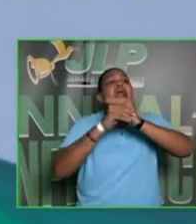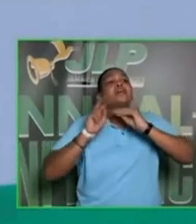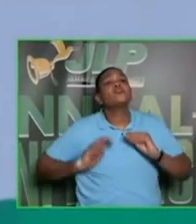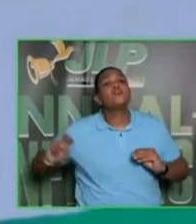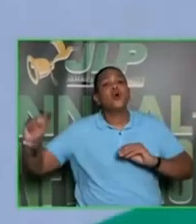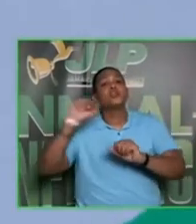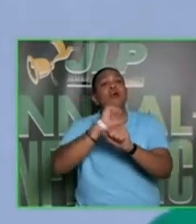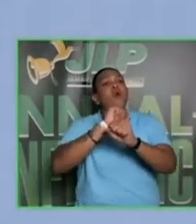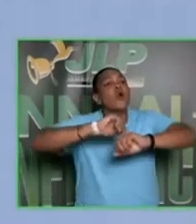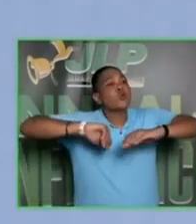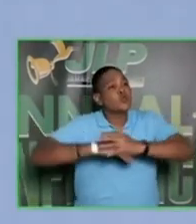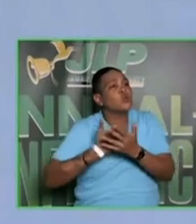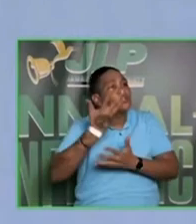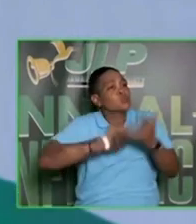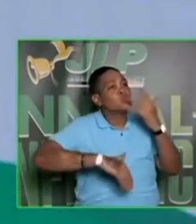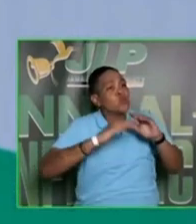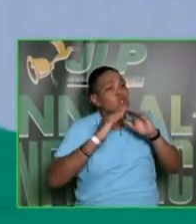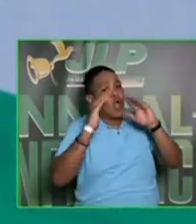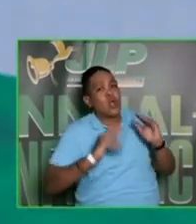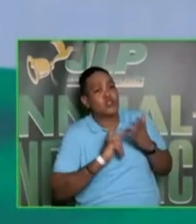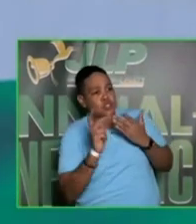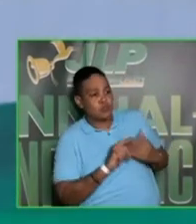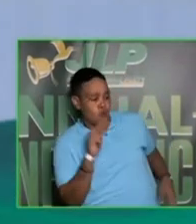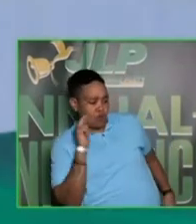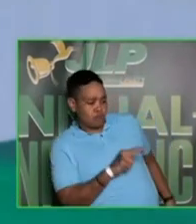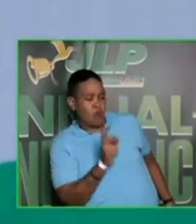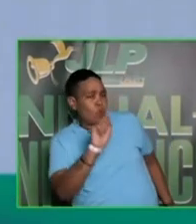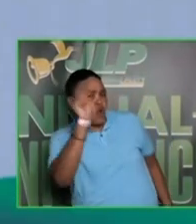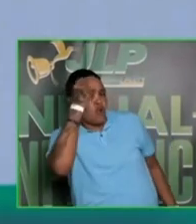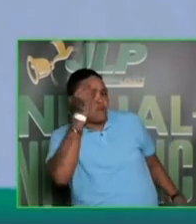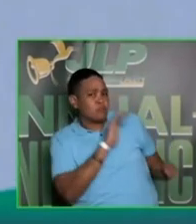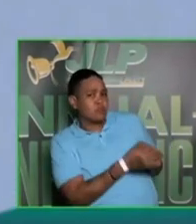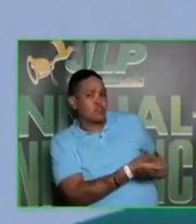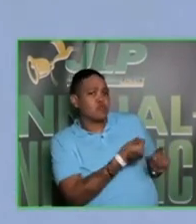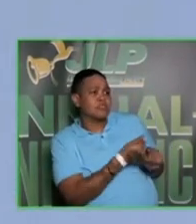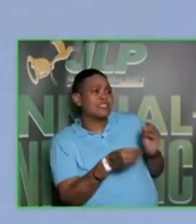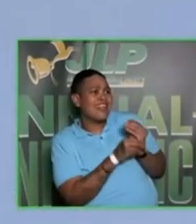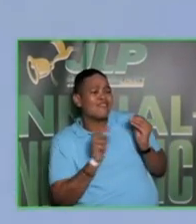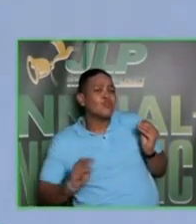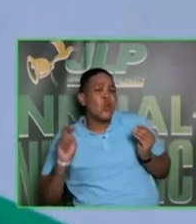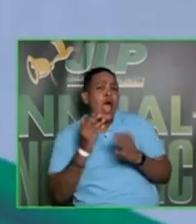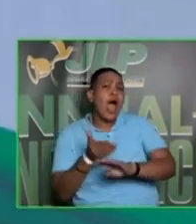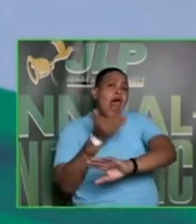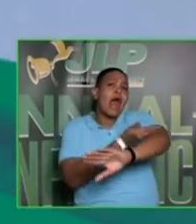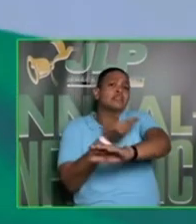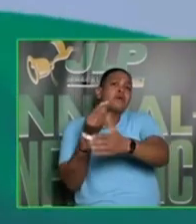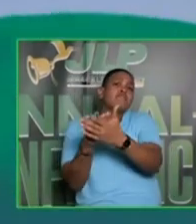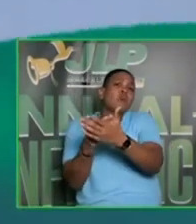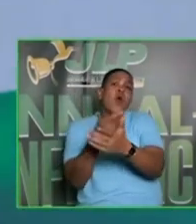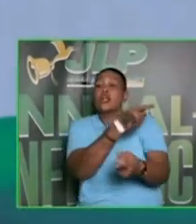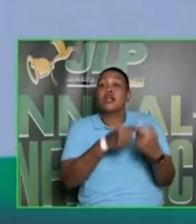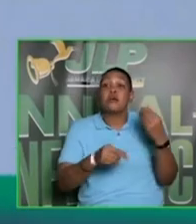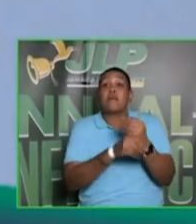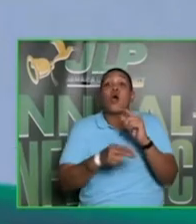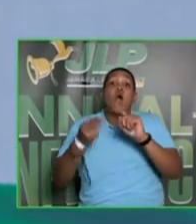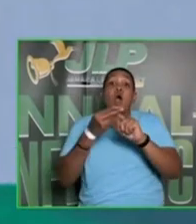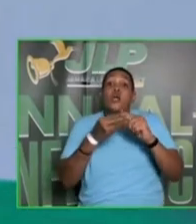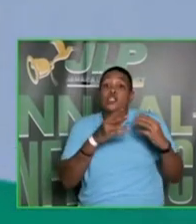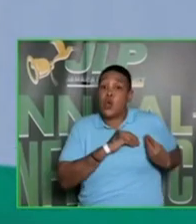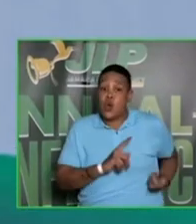Worker New Social Housing Program, where the government of Jamaica, through the Tourism Enhancement Fund and hotel owners